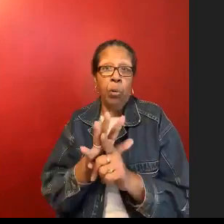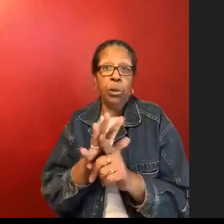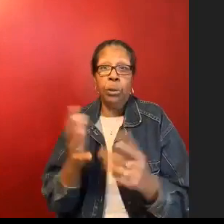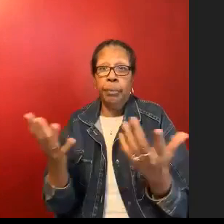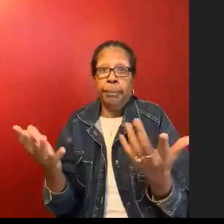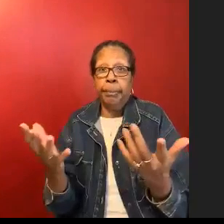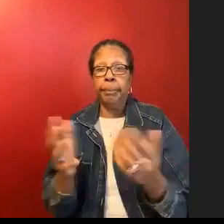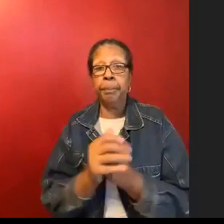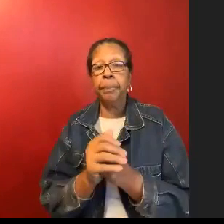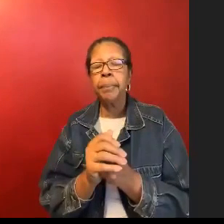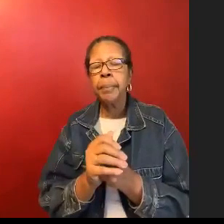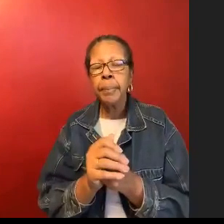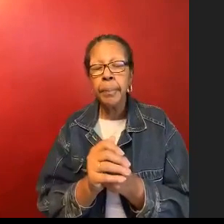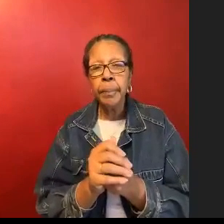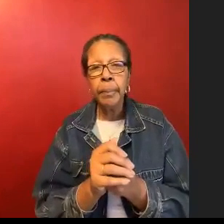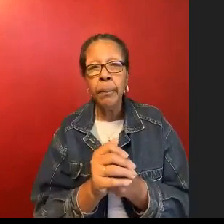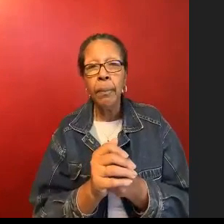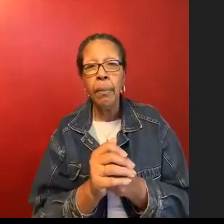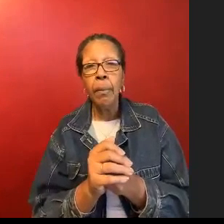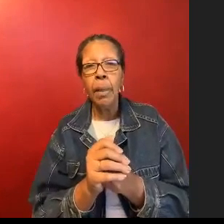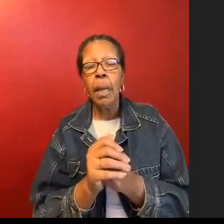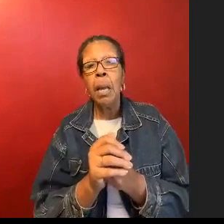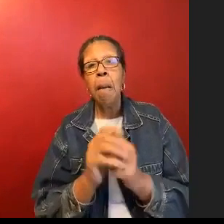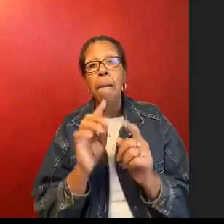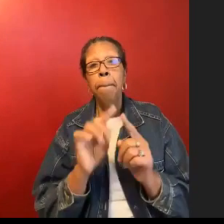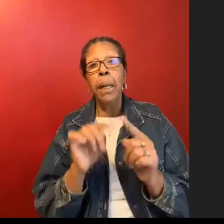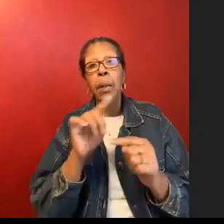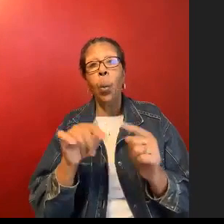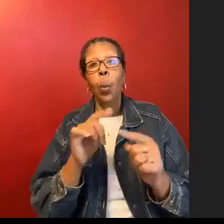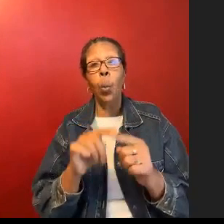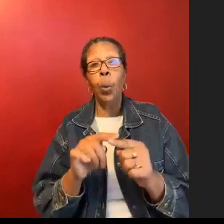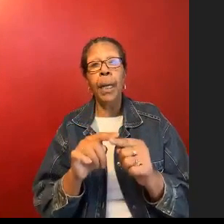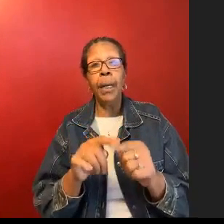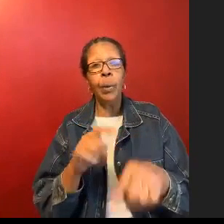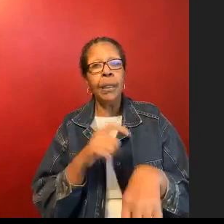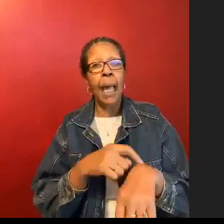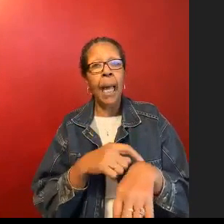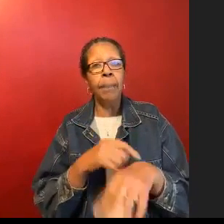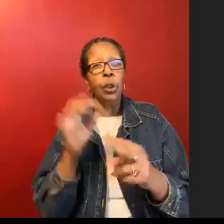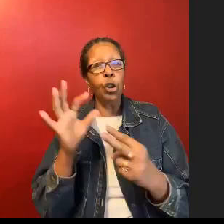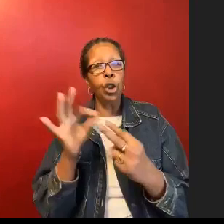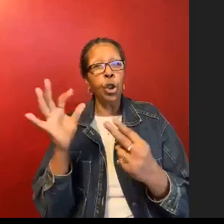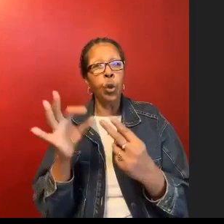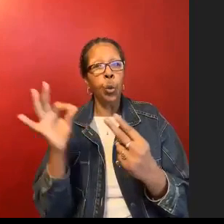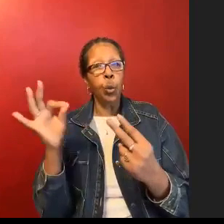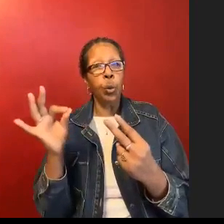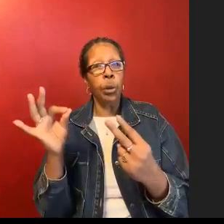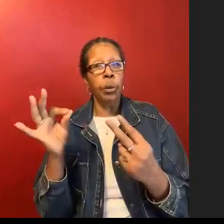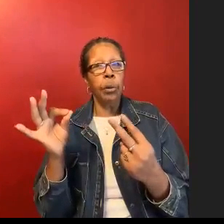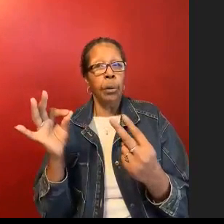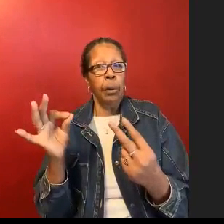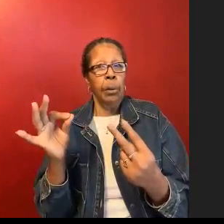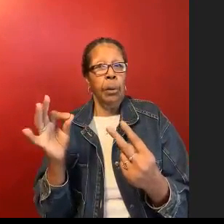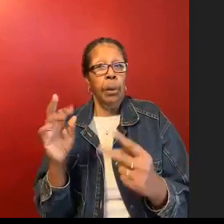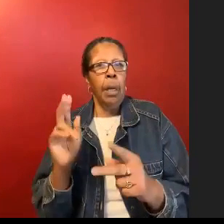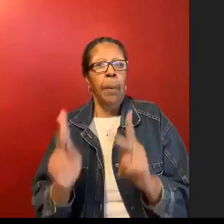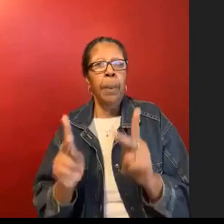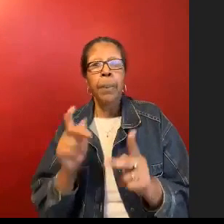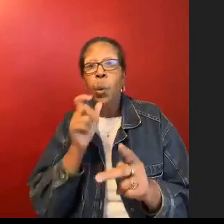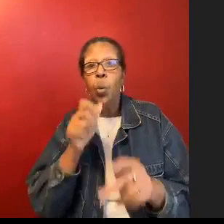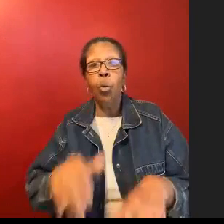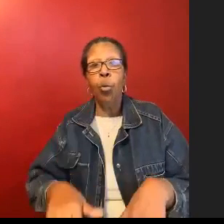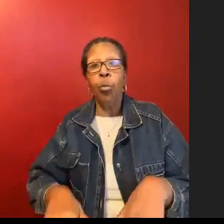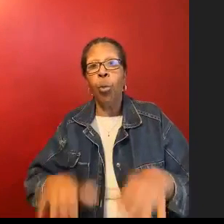in his formative years. But when the time comes to make a choice, people who grow up in the same house,